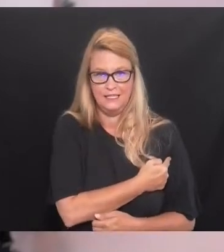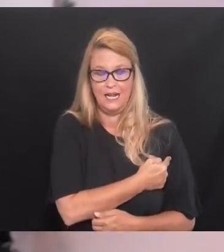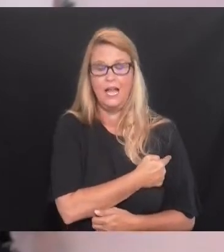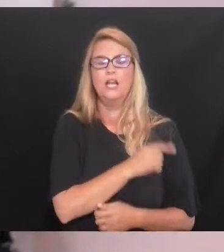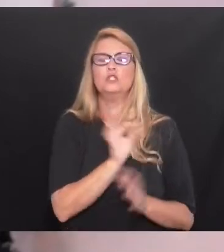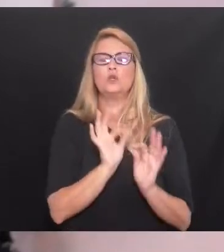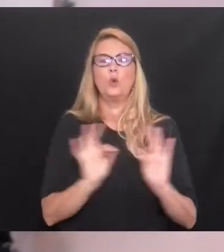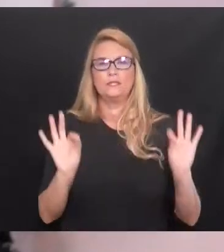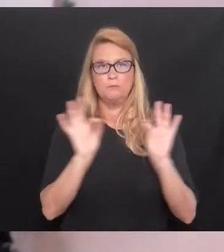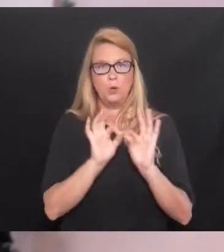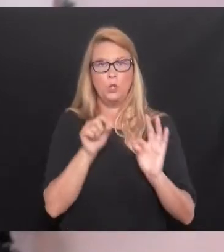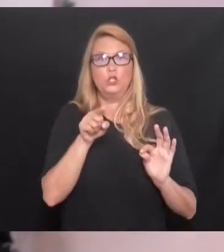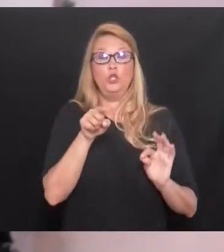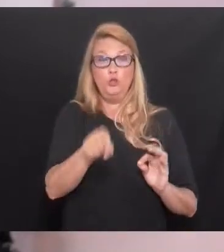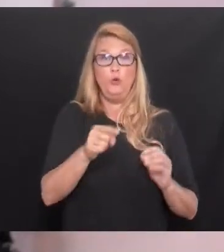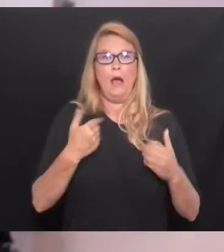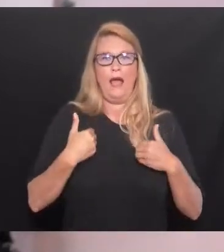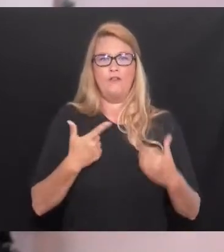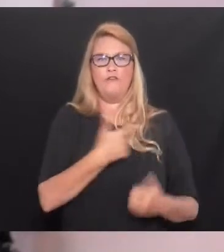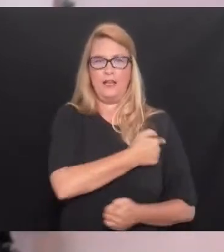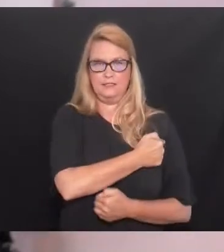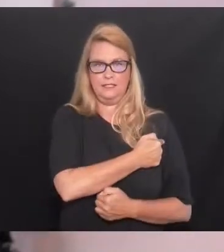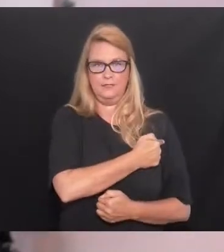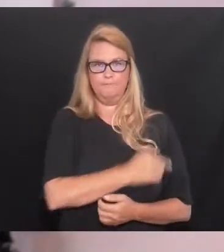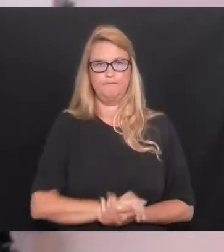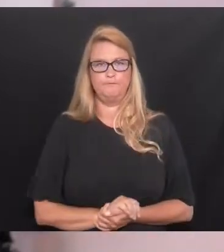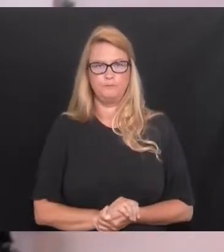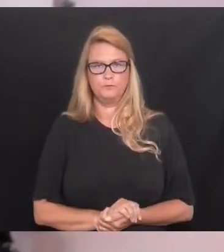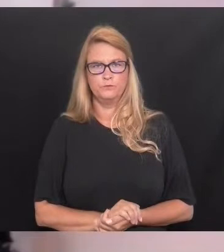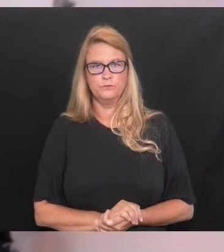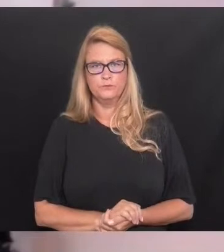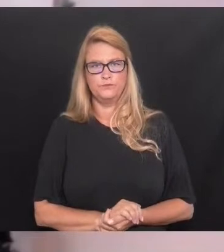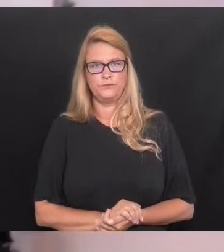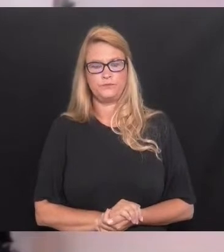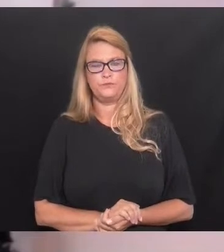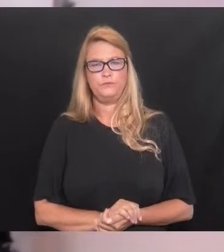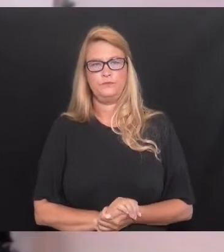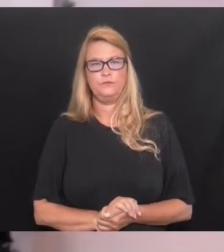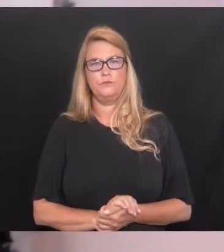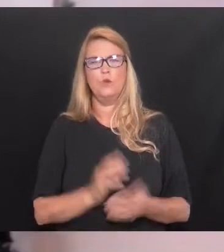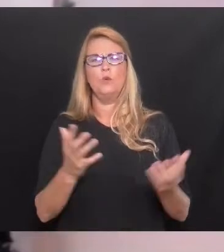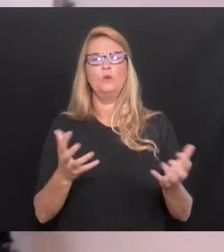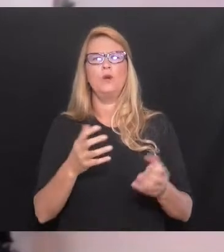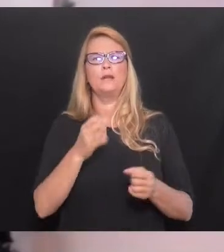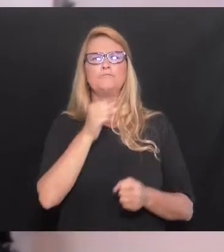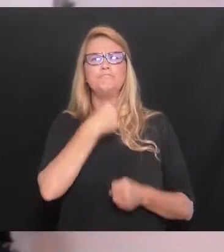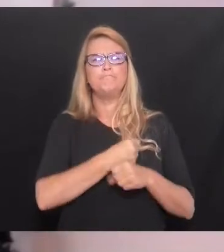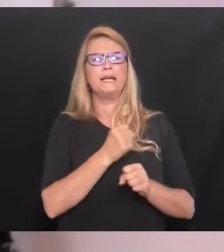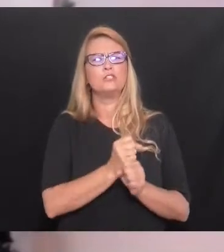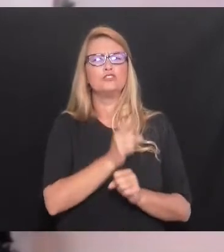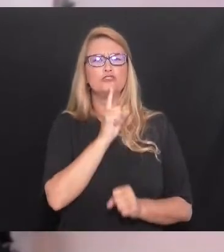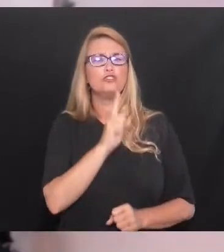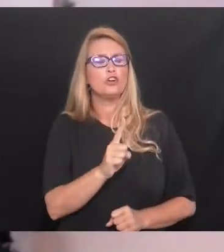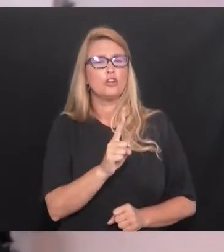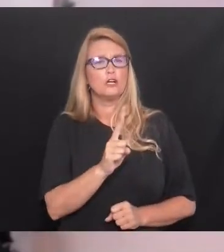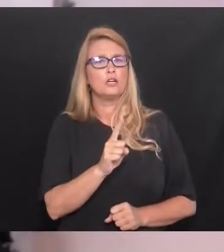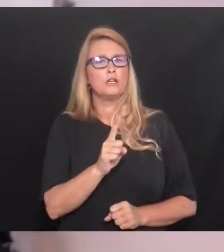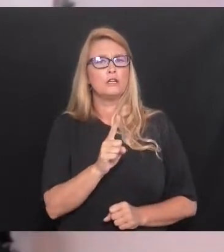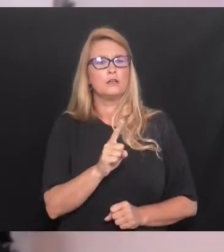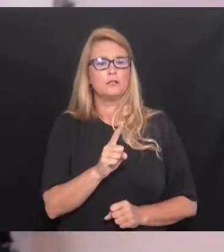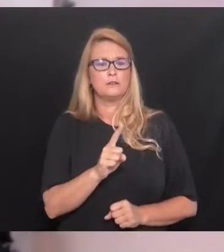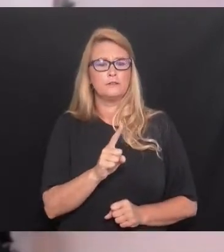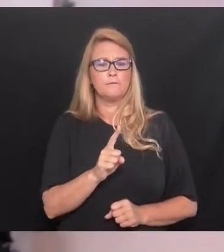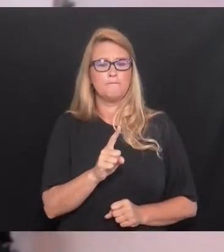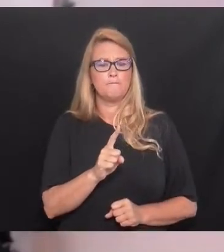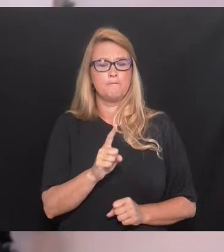the vaccines on the right schedule. But also we want to make sure that even if you are going to have trouble getting